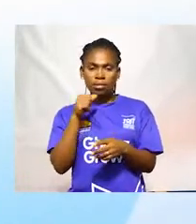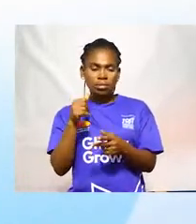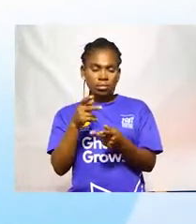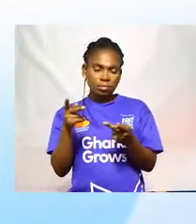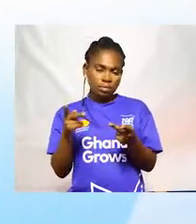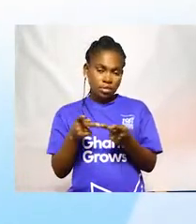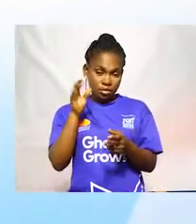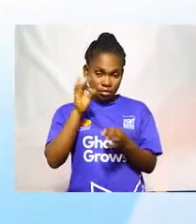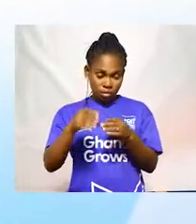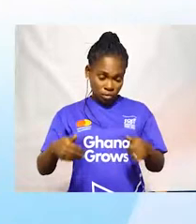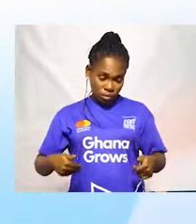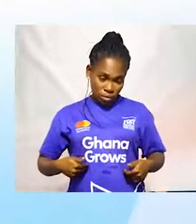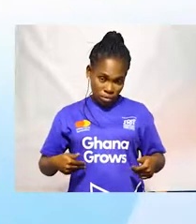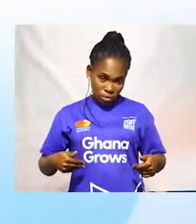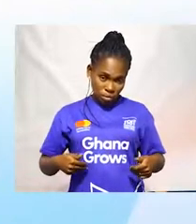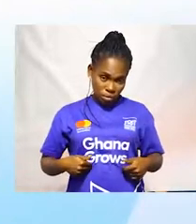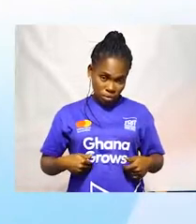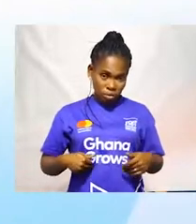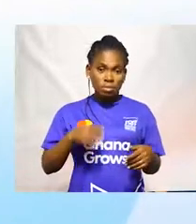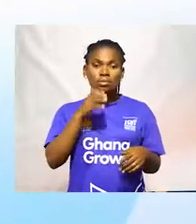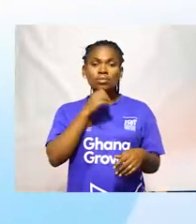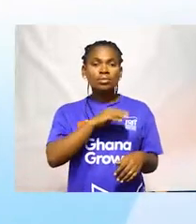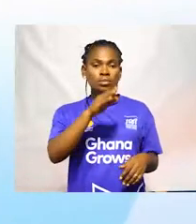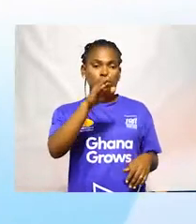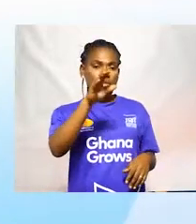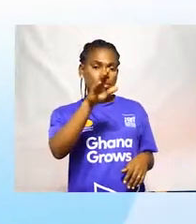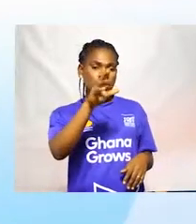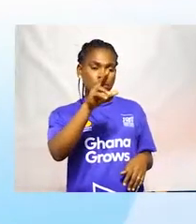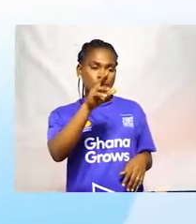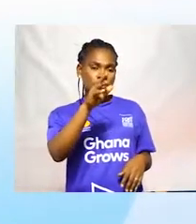are young and you are aged between 15 and